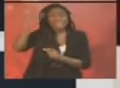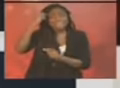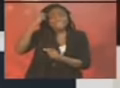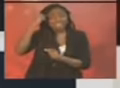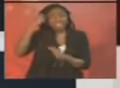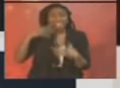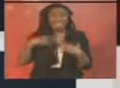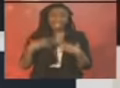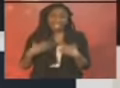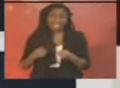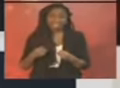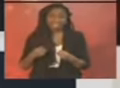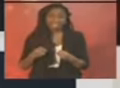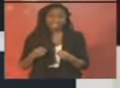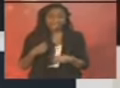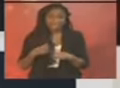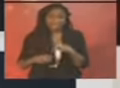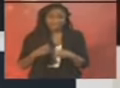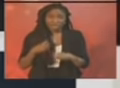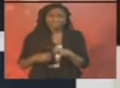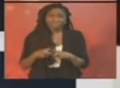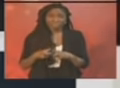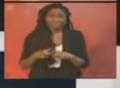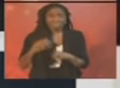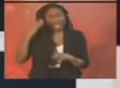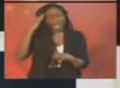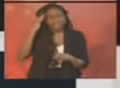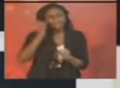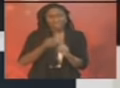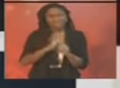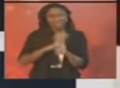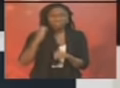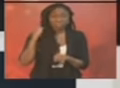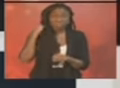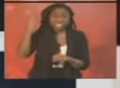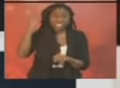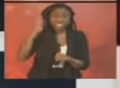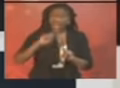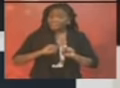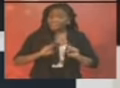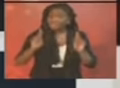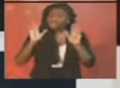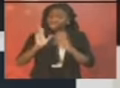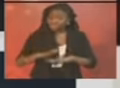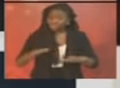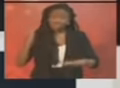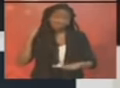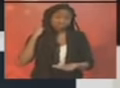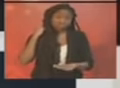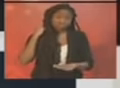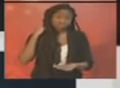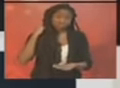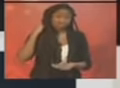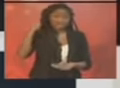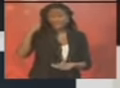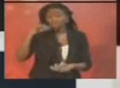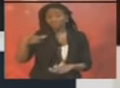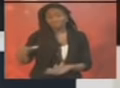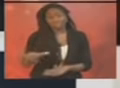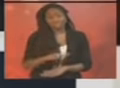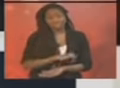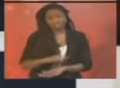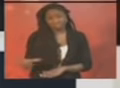Now, we know we've been stressed by this, but our children at this point in time, they've been having significant COVID